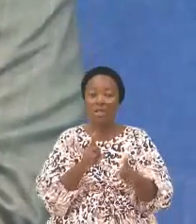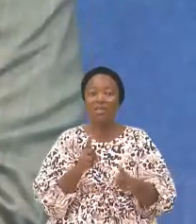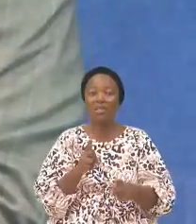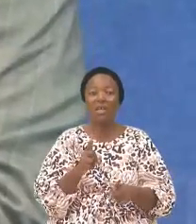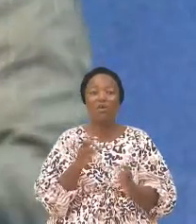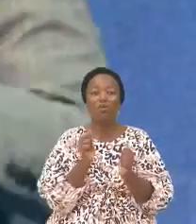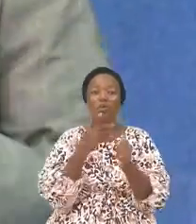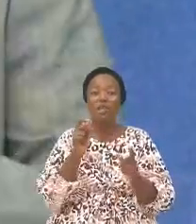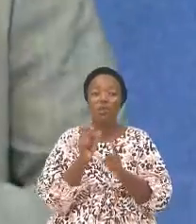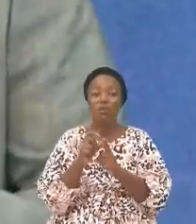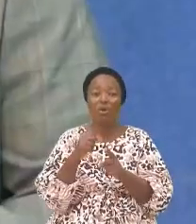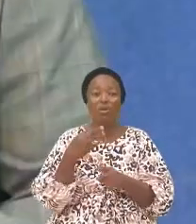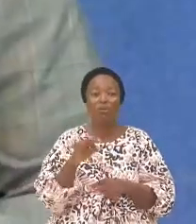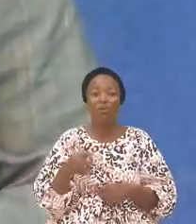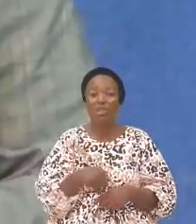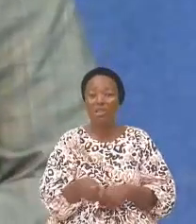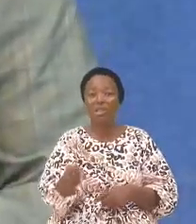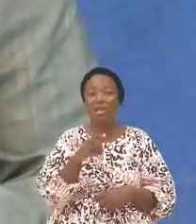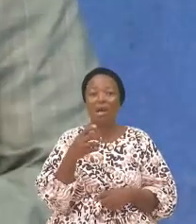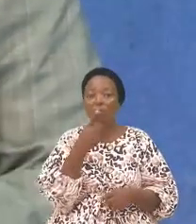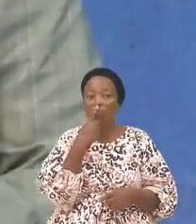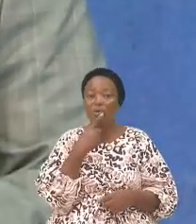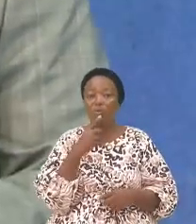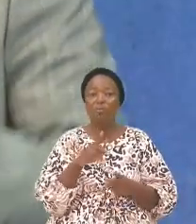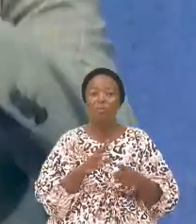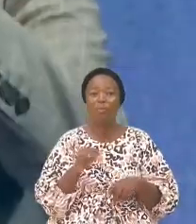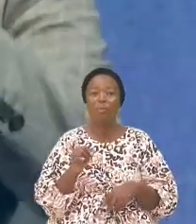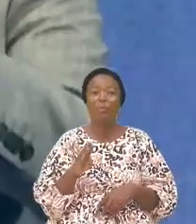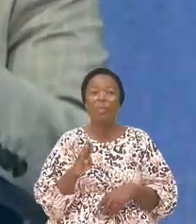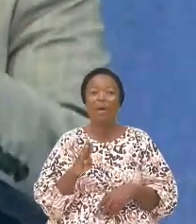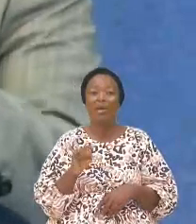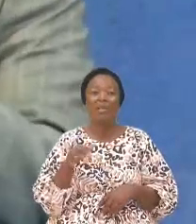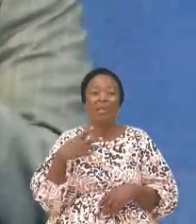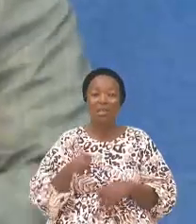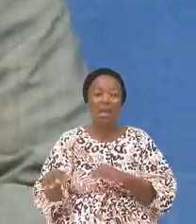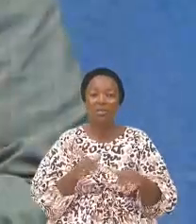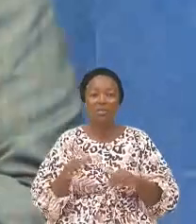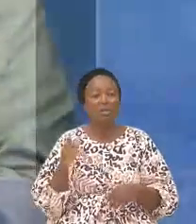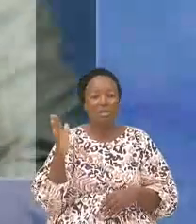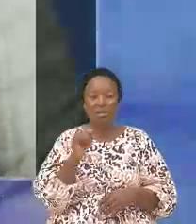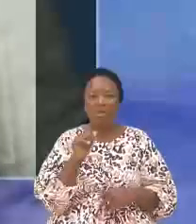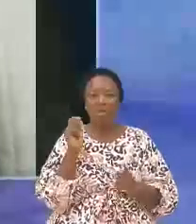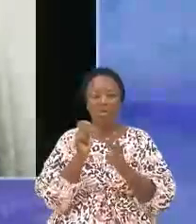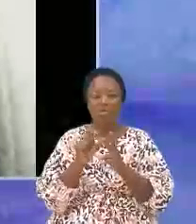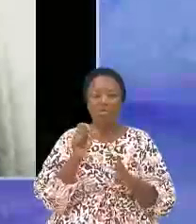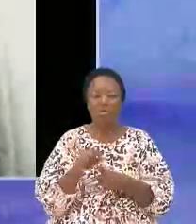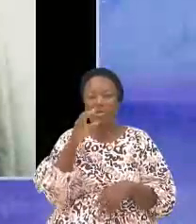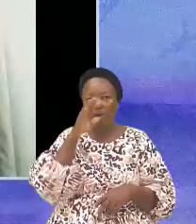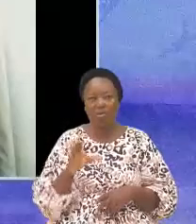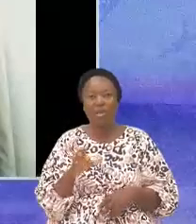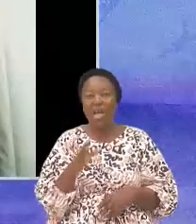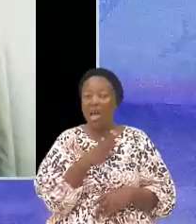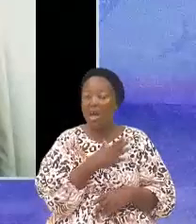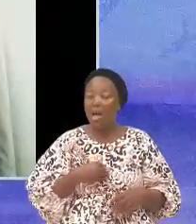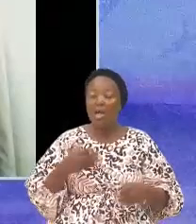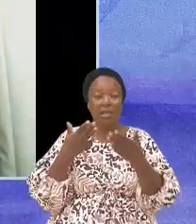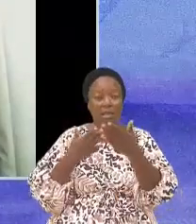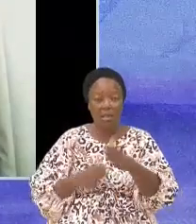cursing? They were not to answer with the word of their mouth. By their action, they